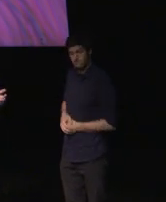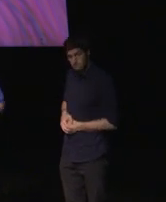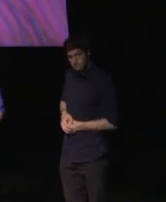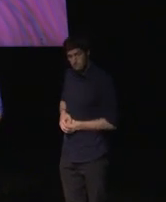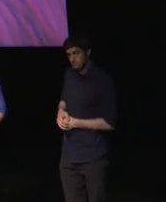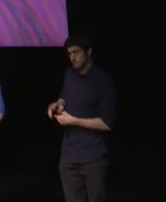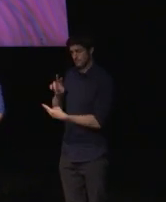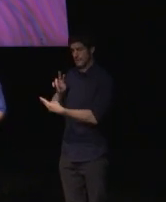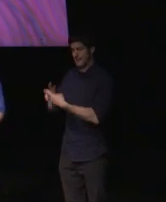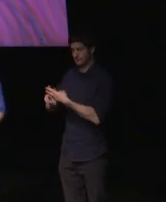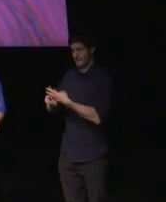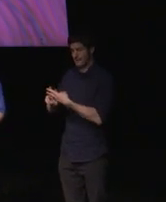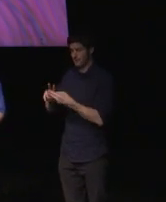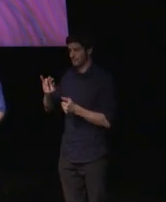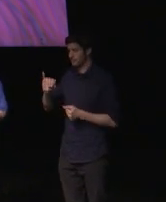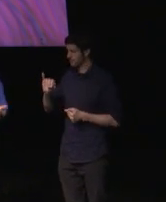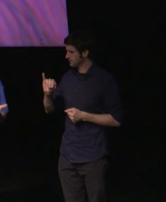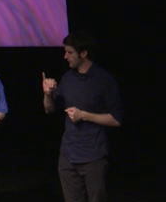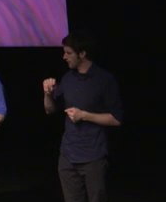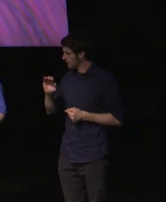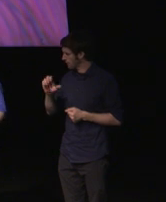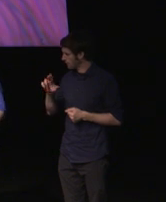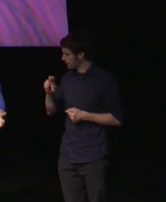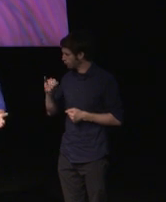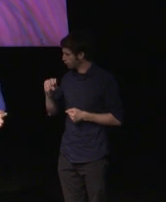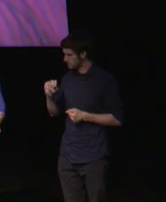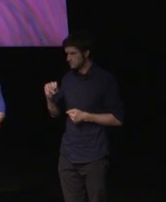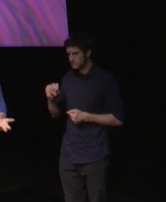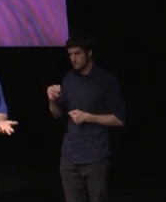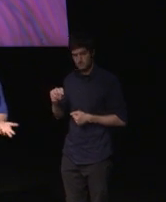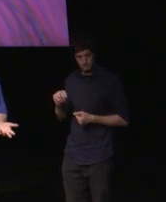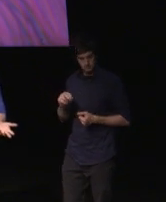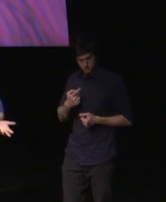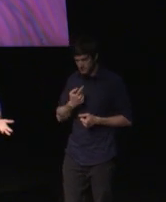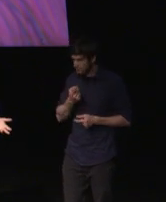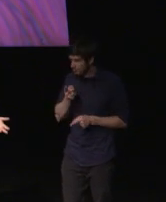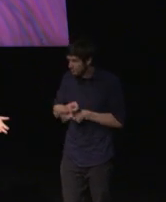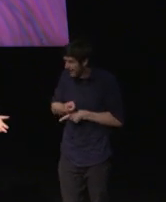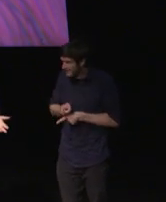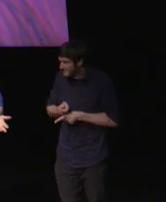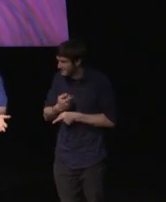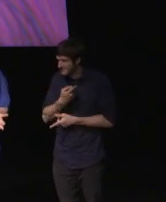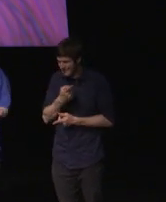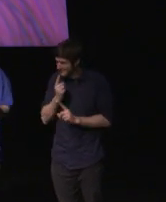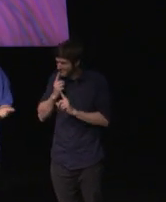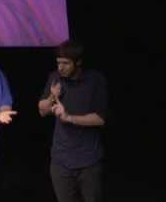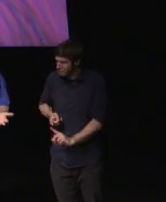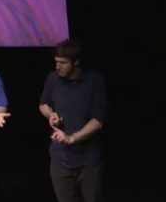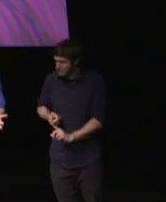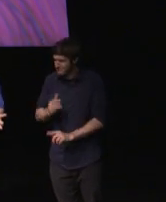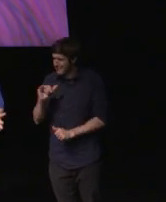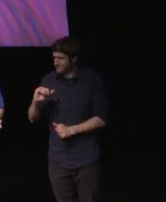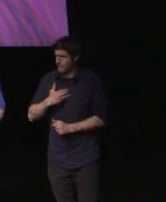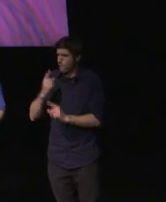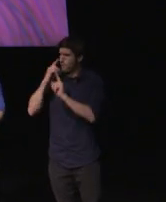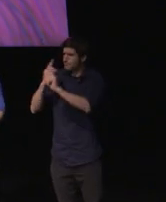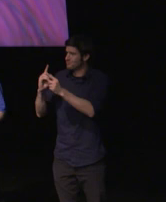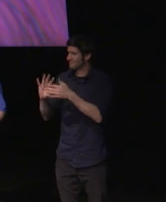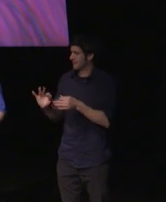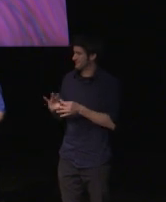Yep, they nailed it. A+, that's the deal. That's pretty much the mission statement. You know, like, that's pretty much why we did